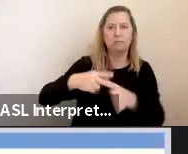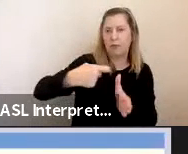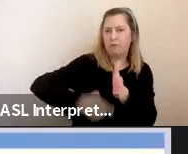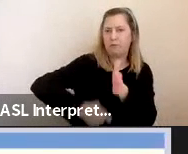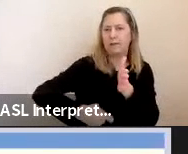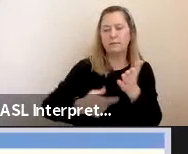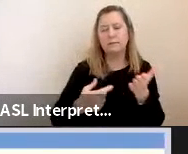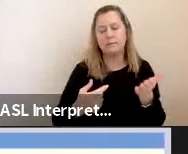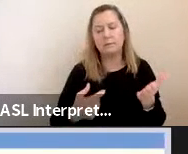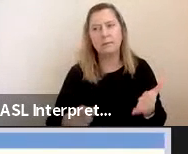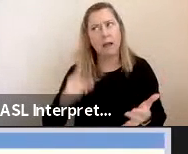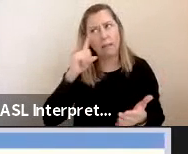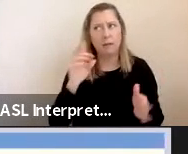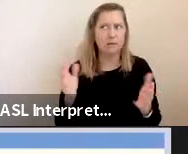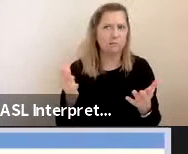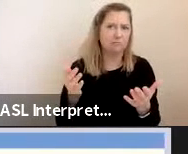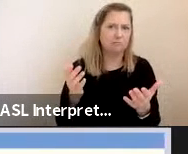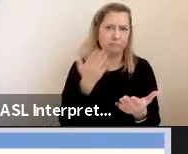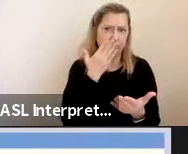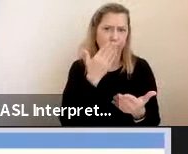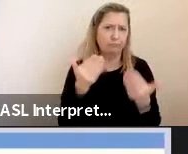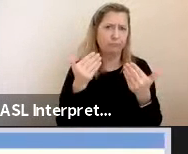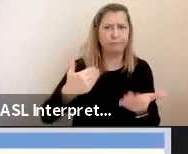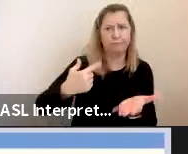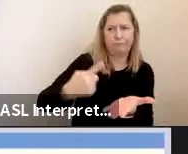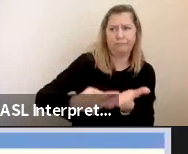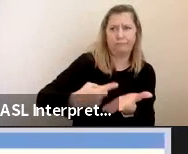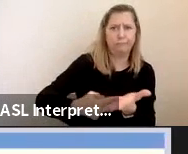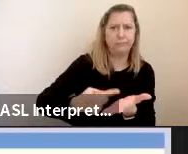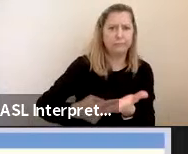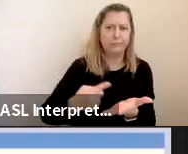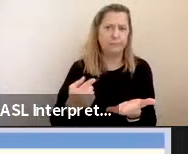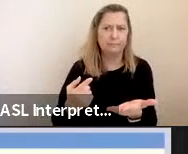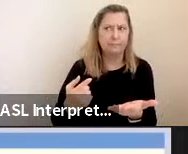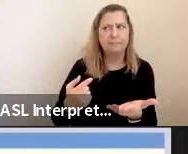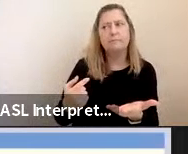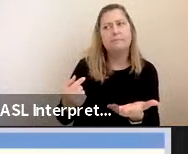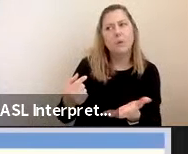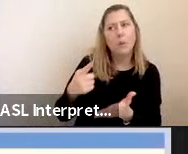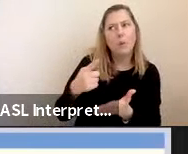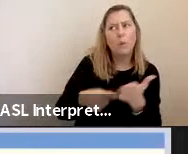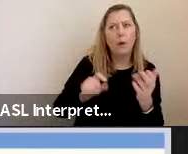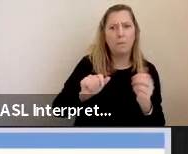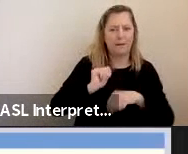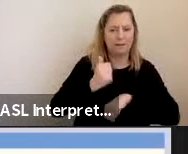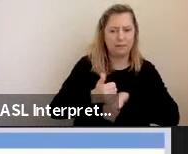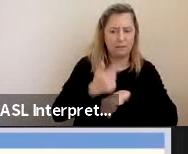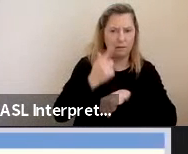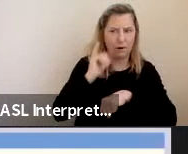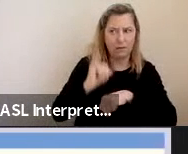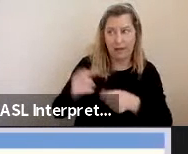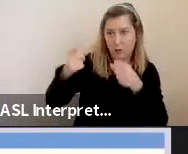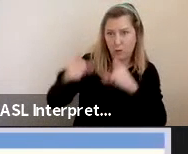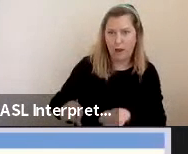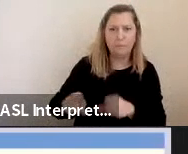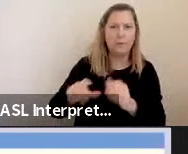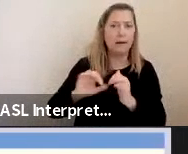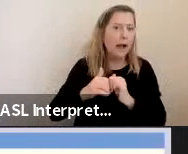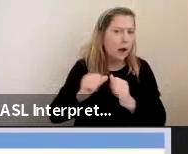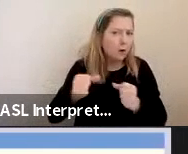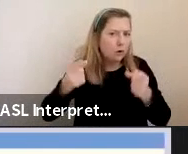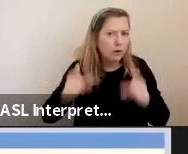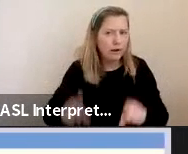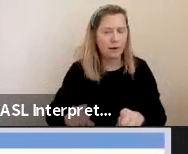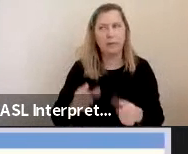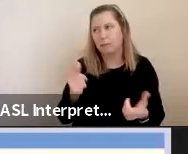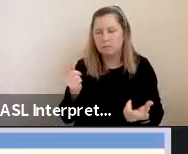it's worth having the conversation of what would need to be in place for that to happen and how that might happen,